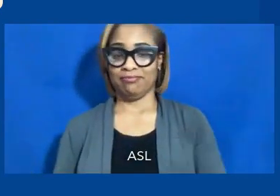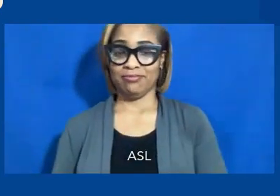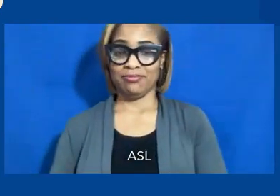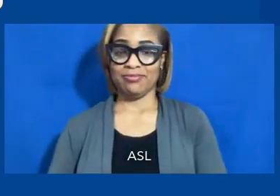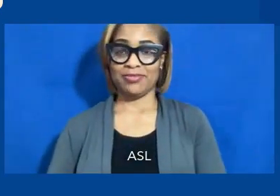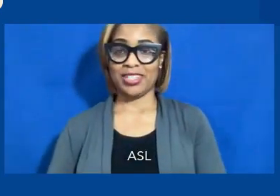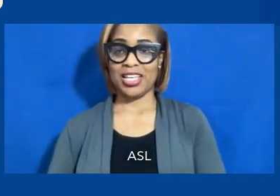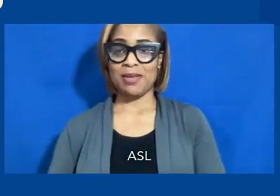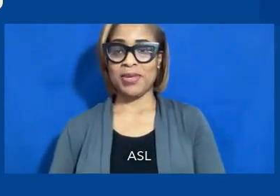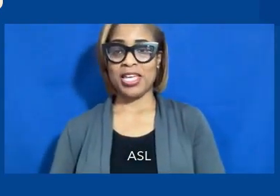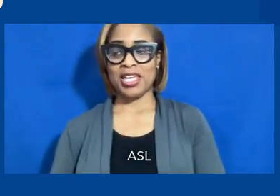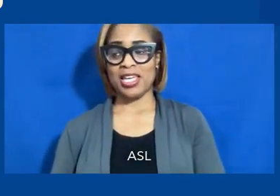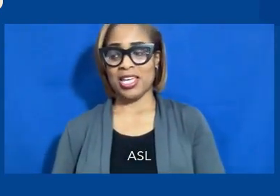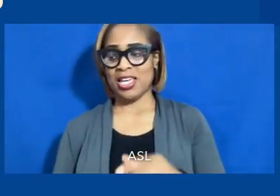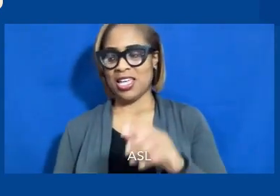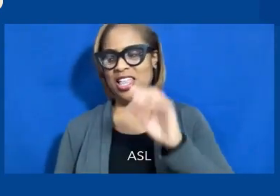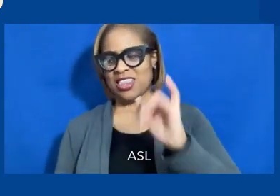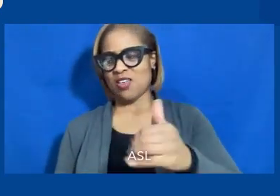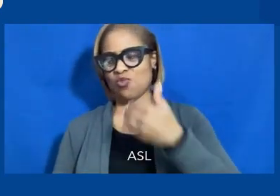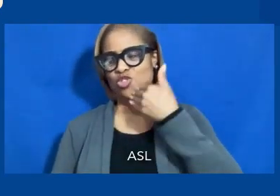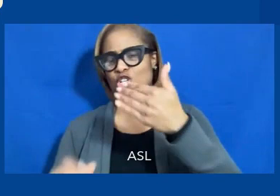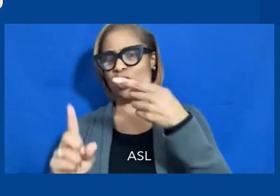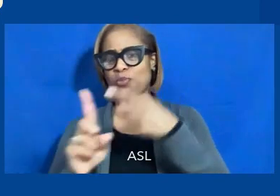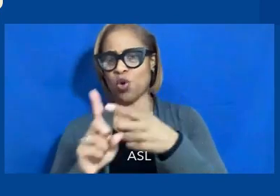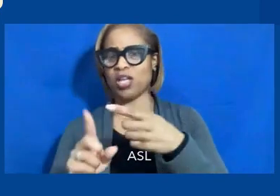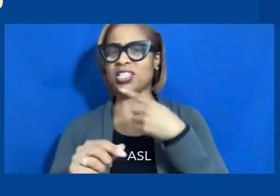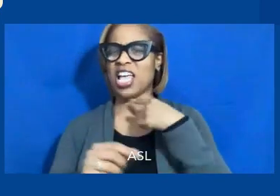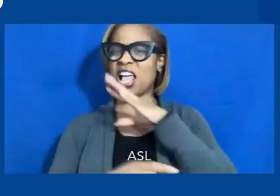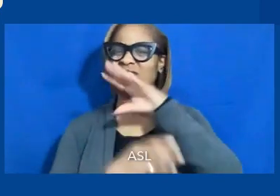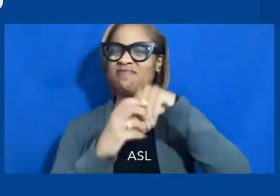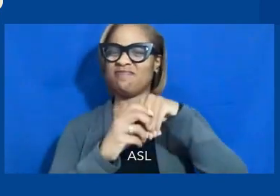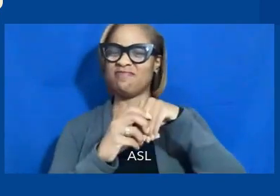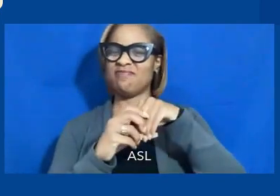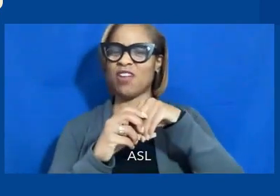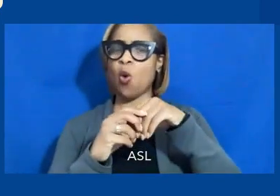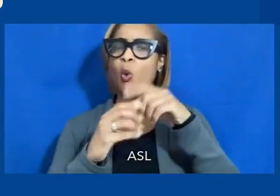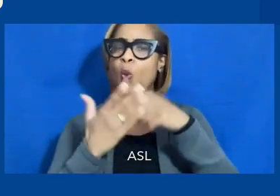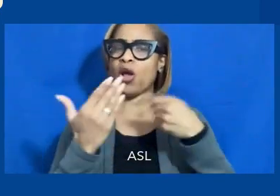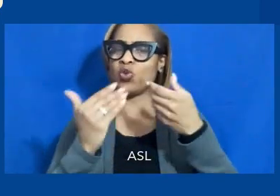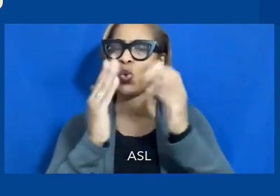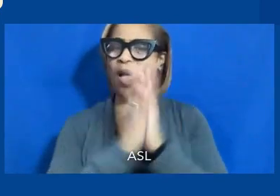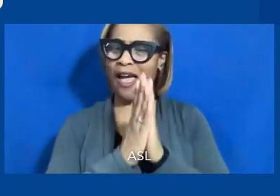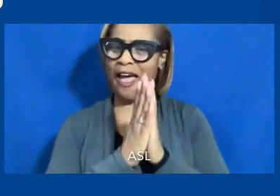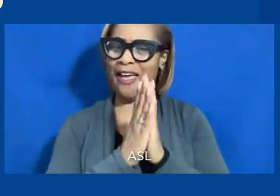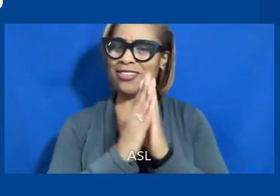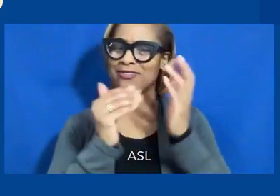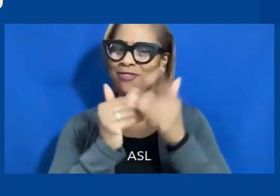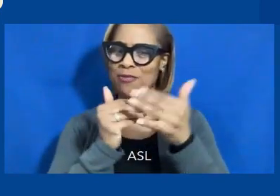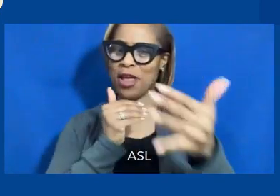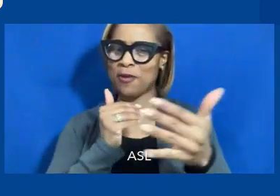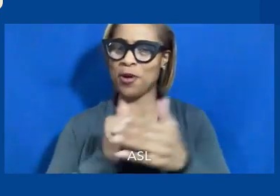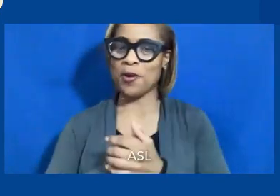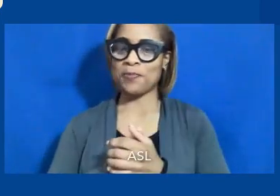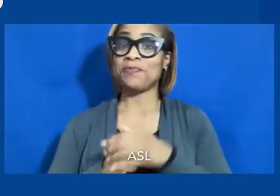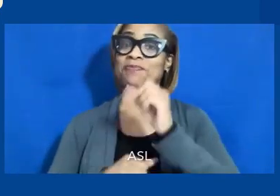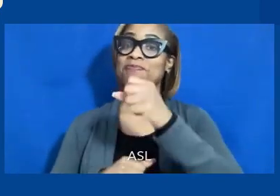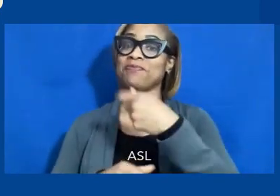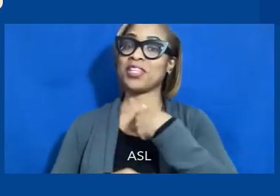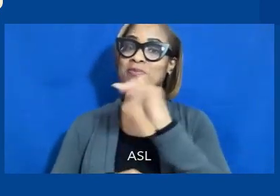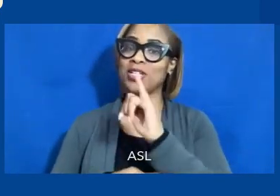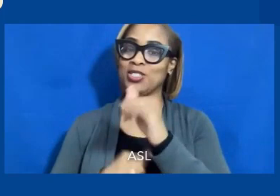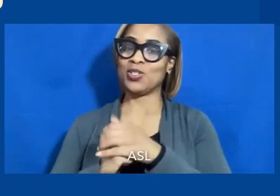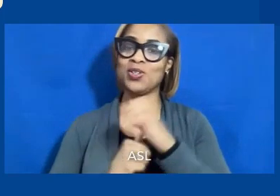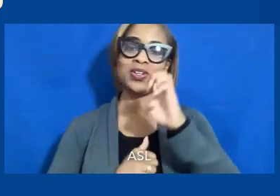It was just a good point that you made, that I'm like, I'm gonna put this into my things to ask now. Totally. Me too. This is Emily.